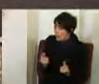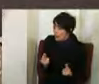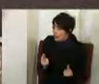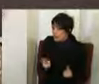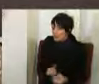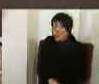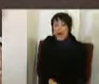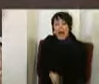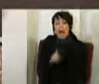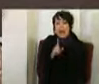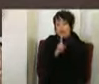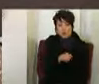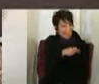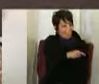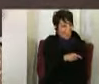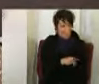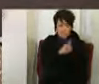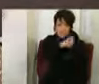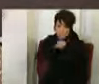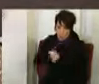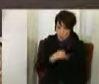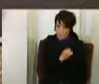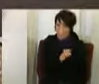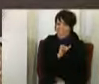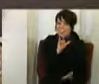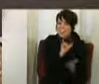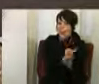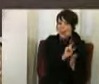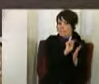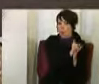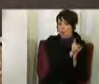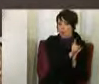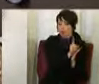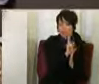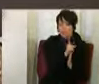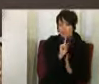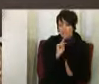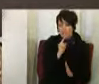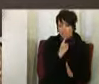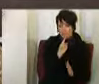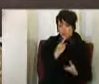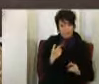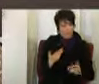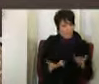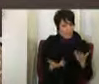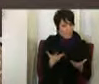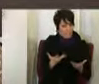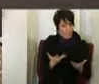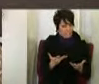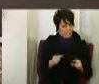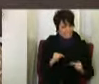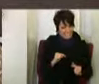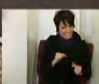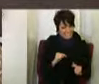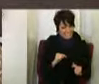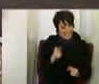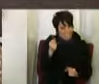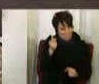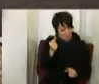And I'm sure that Joseph at that point was a little disappointed, to say the least. A